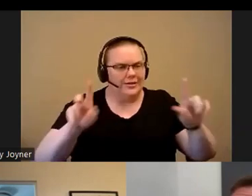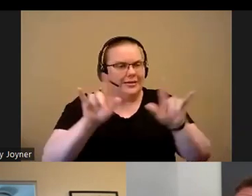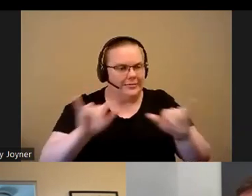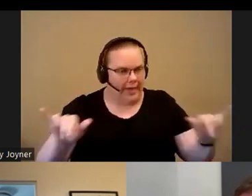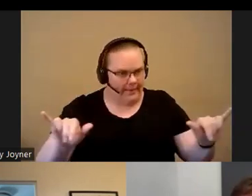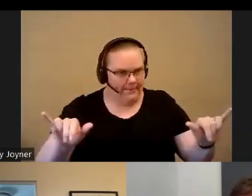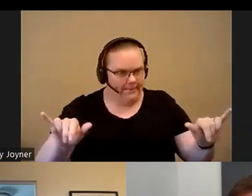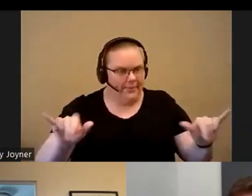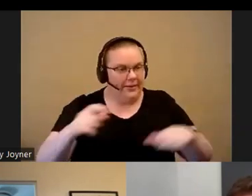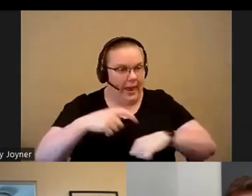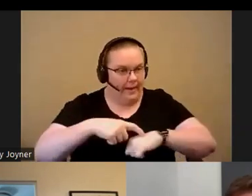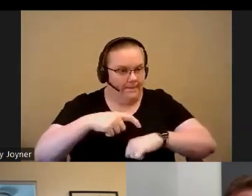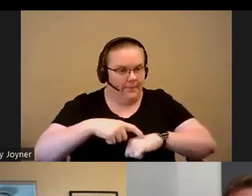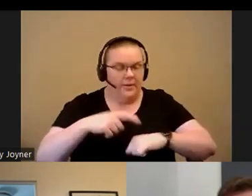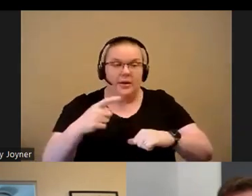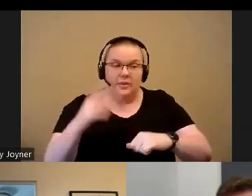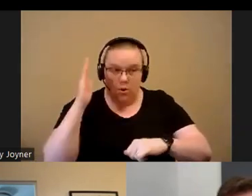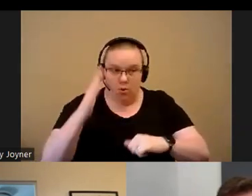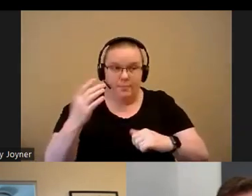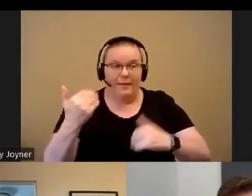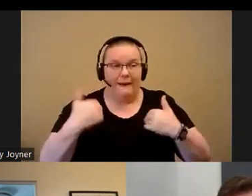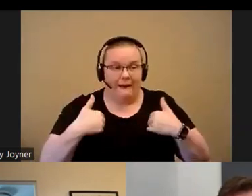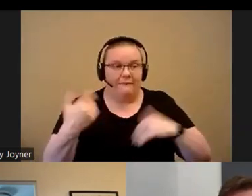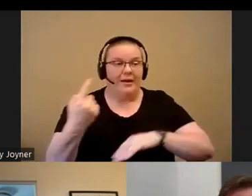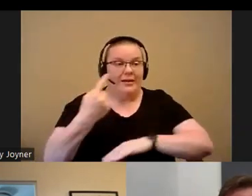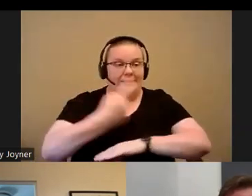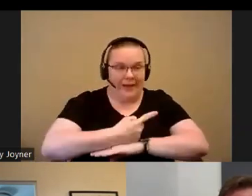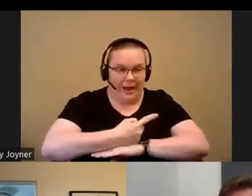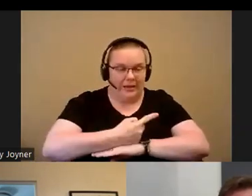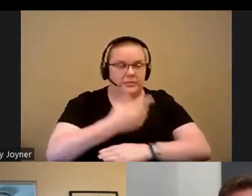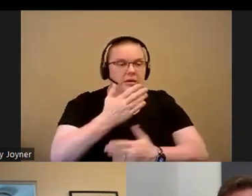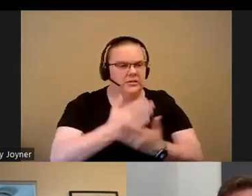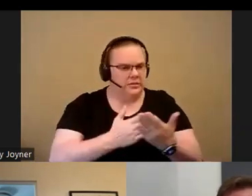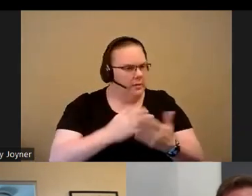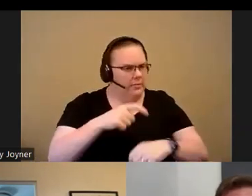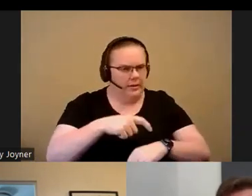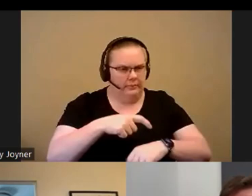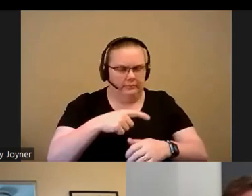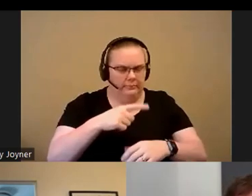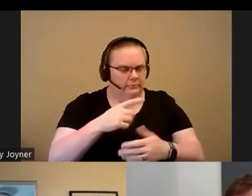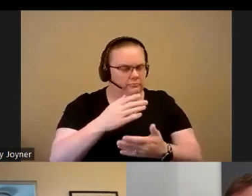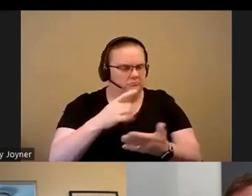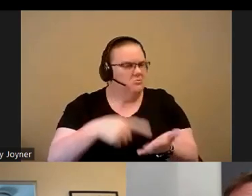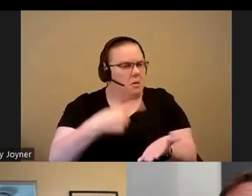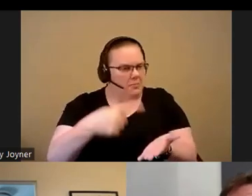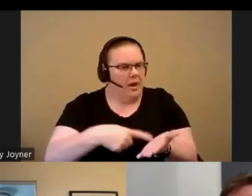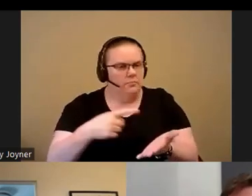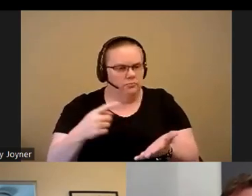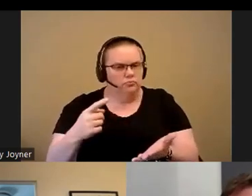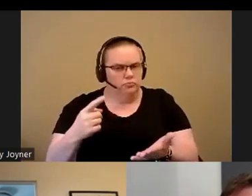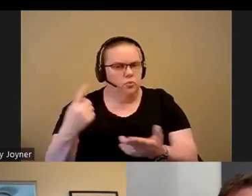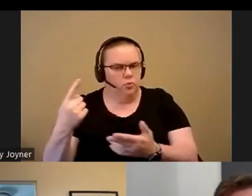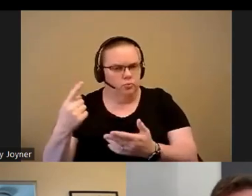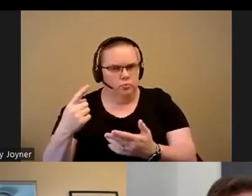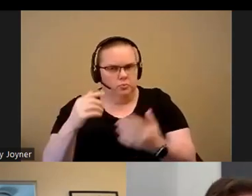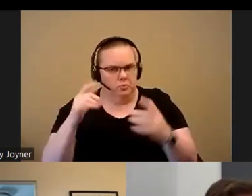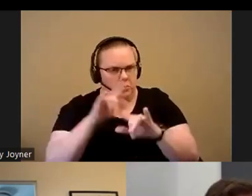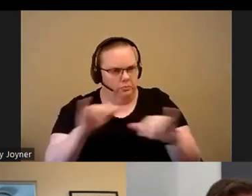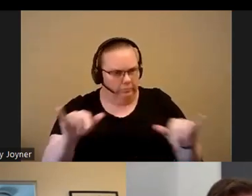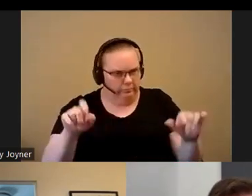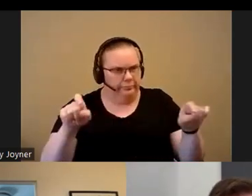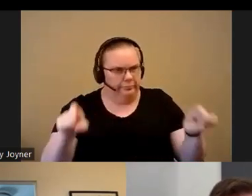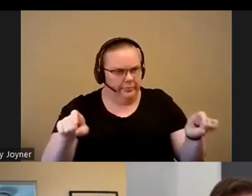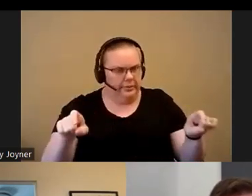have dates on in two different places on the same night. And they were like, we want to do this under one petition. And they're like,